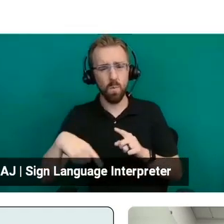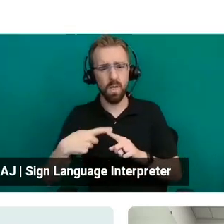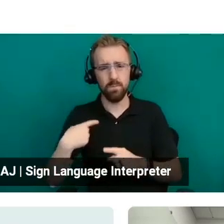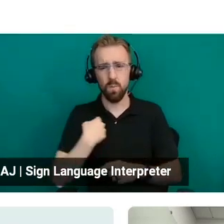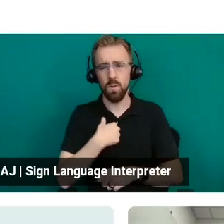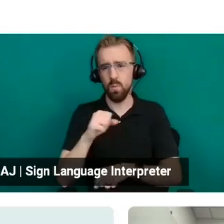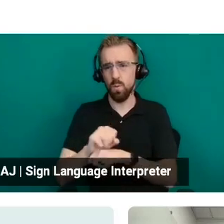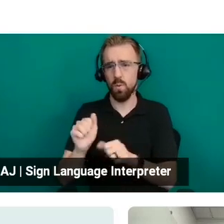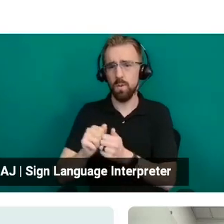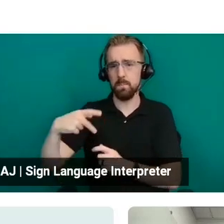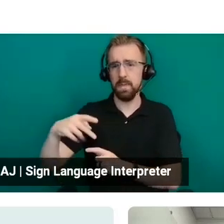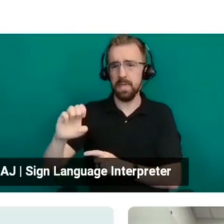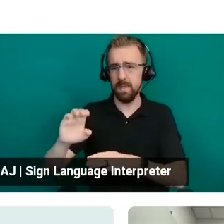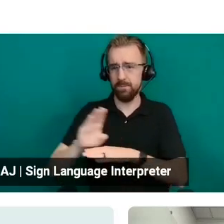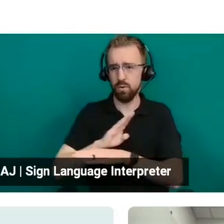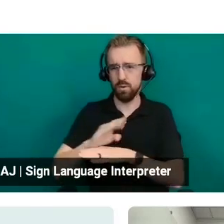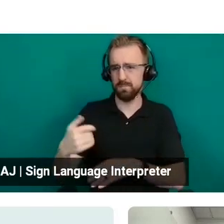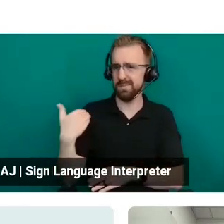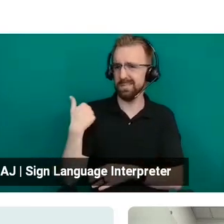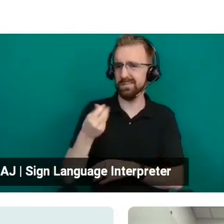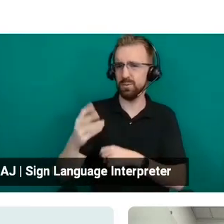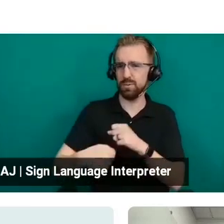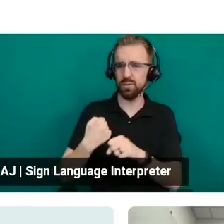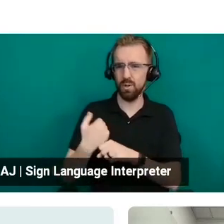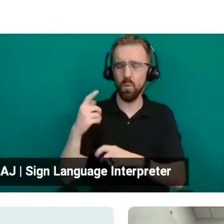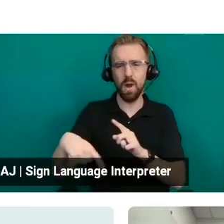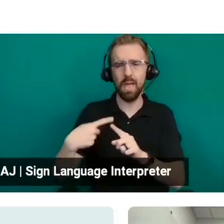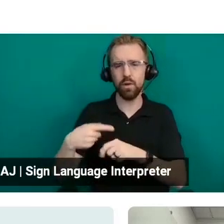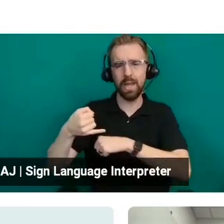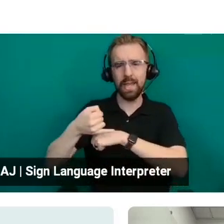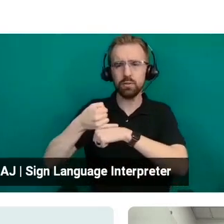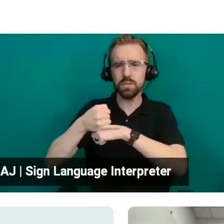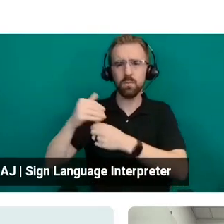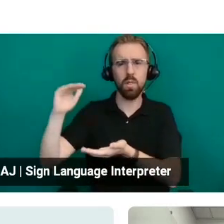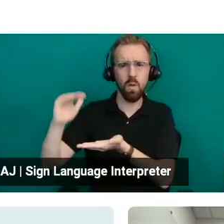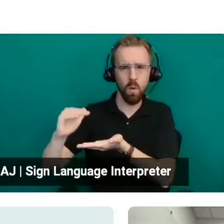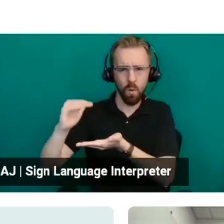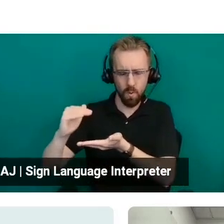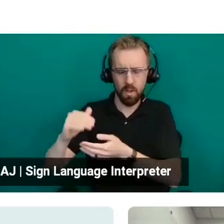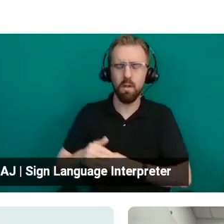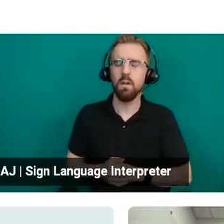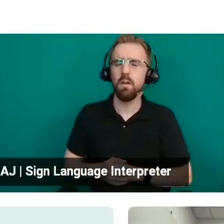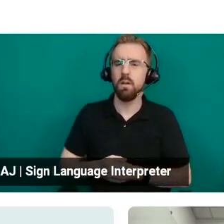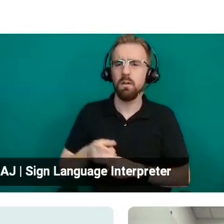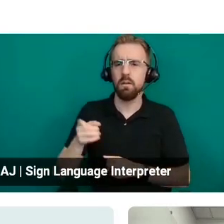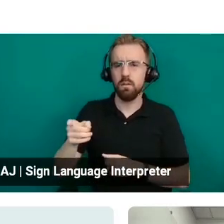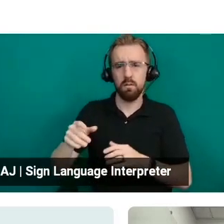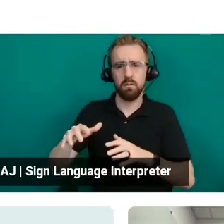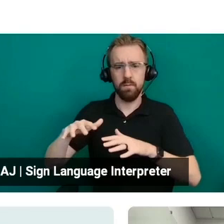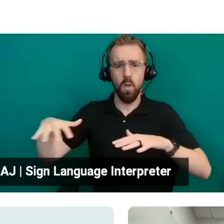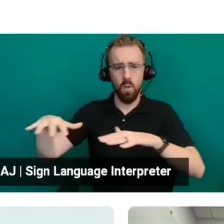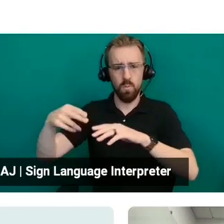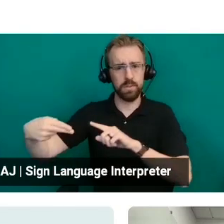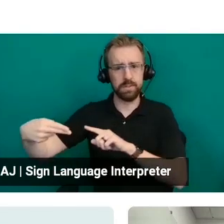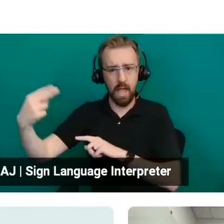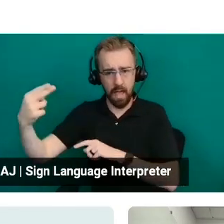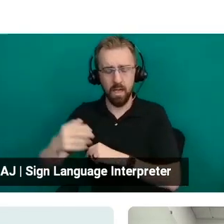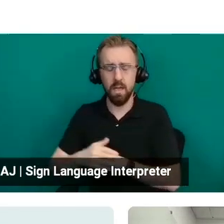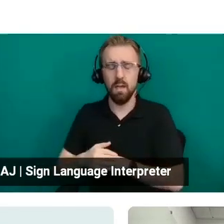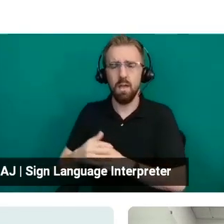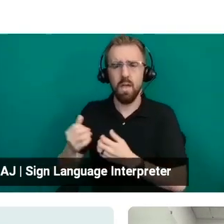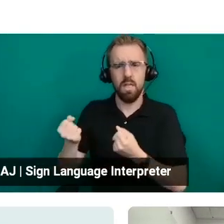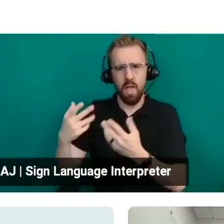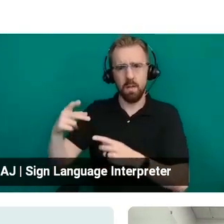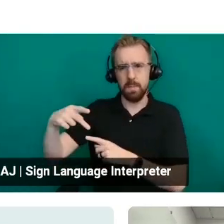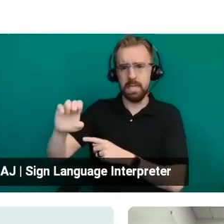working with PE firms a couple of years ago, when interest rates were low and the deal volume out there was high, a lot of